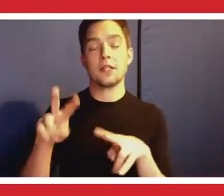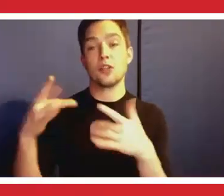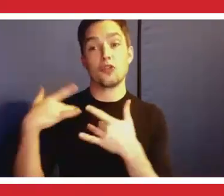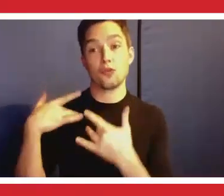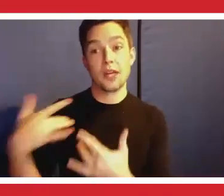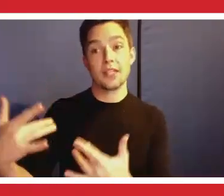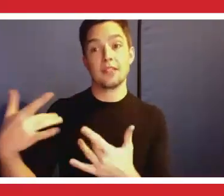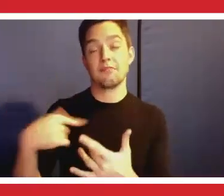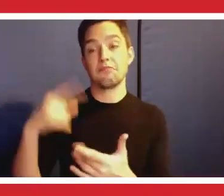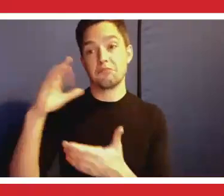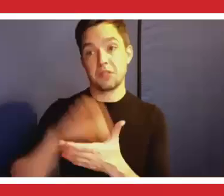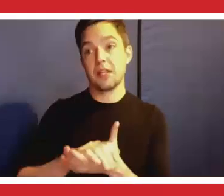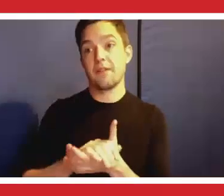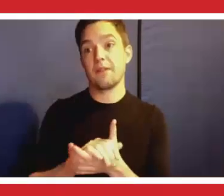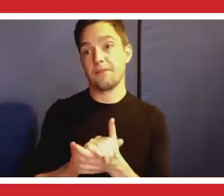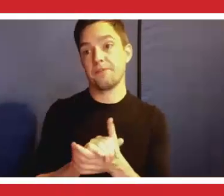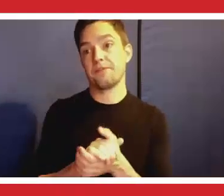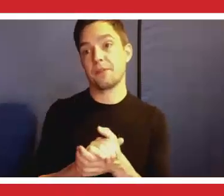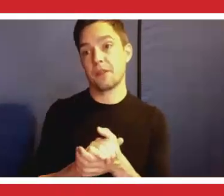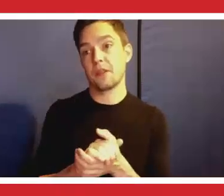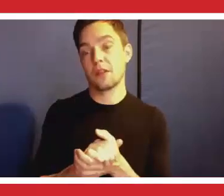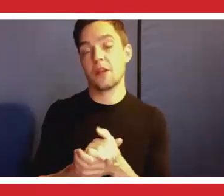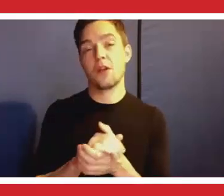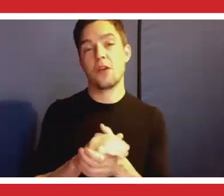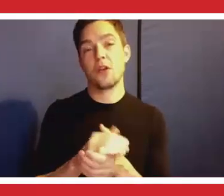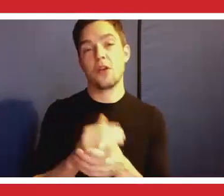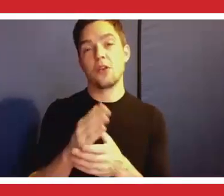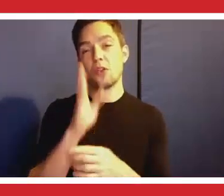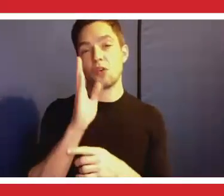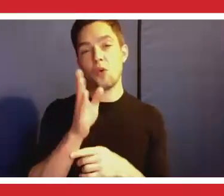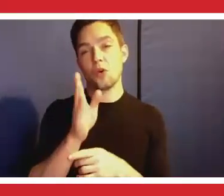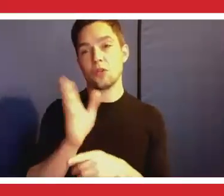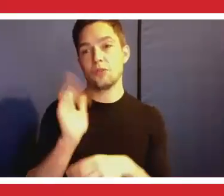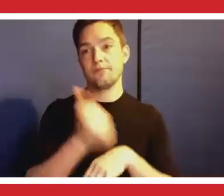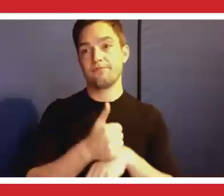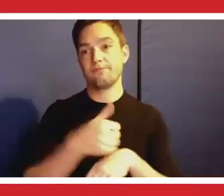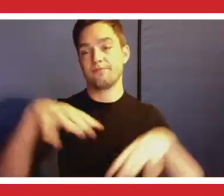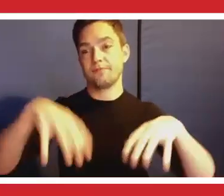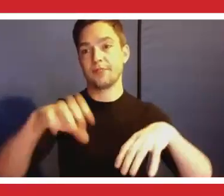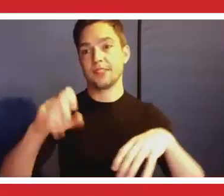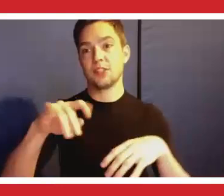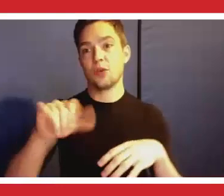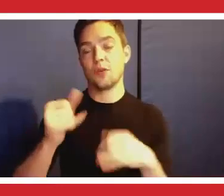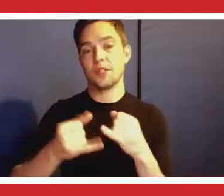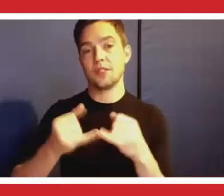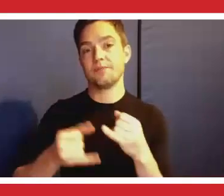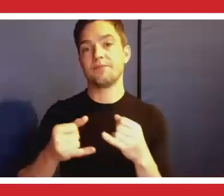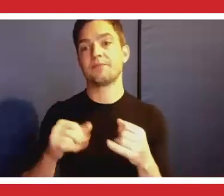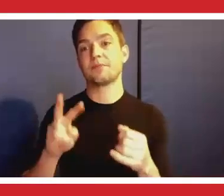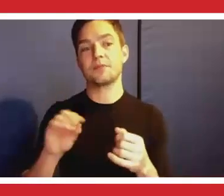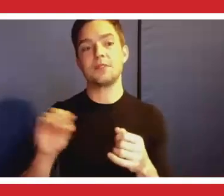believe the course that we have set here in Estonia, let's say the end of 2000s, when we started to